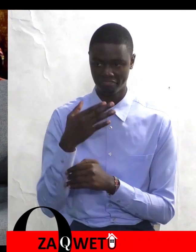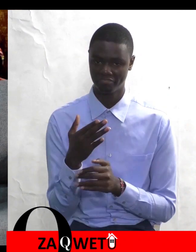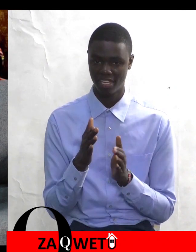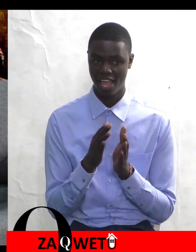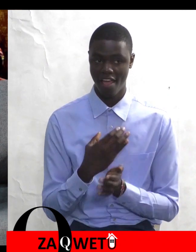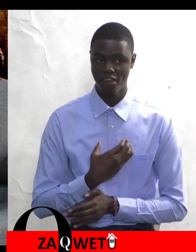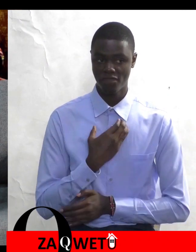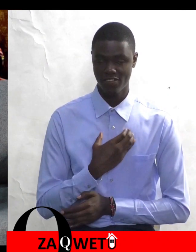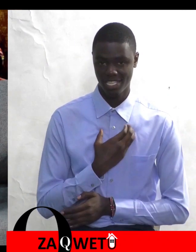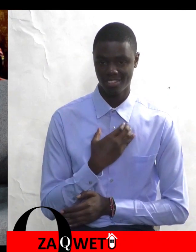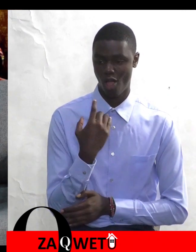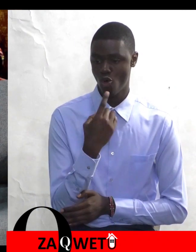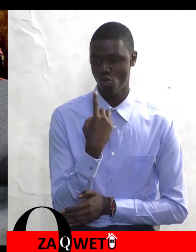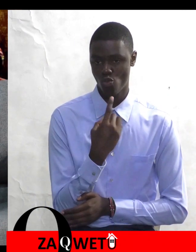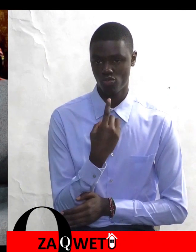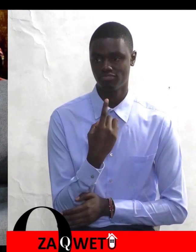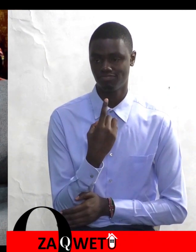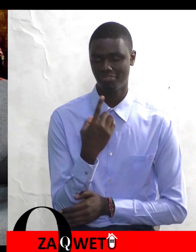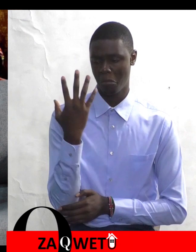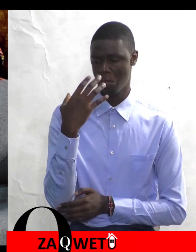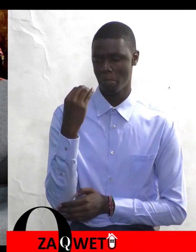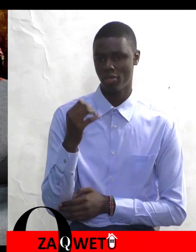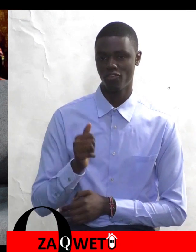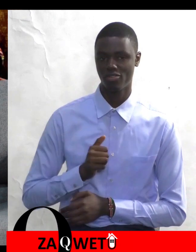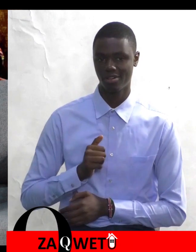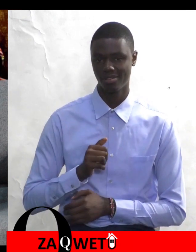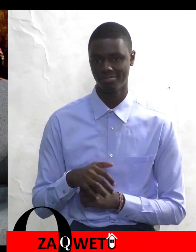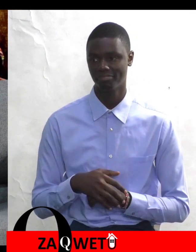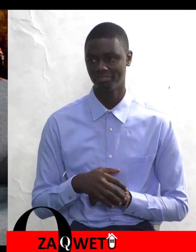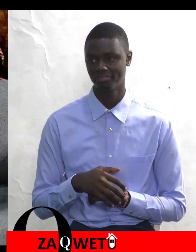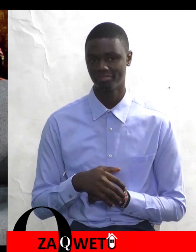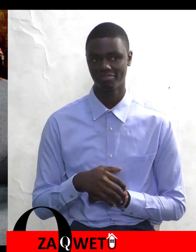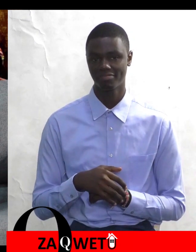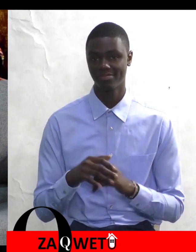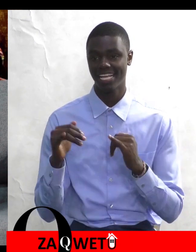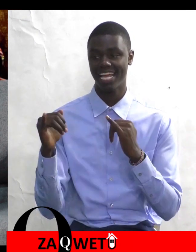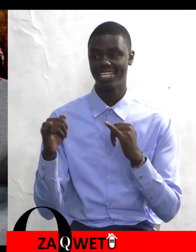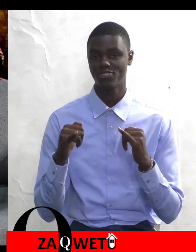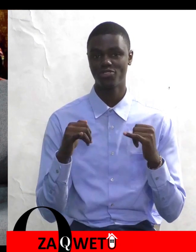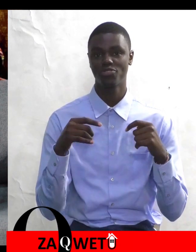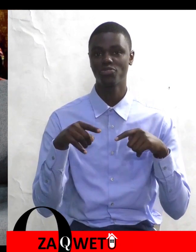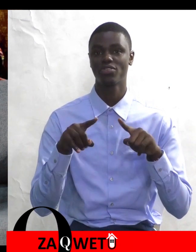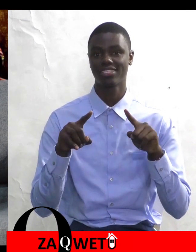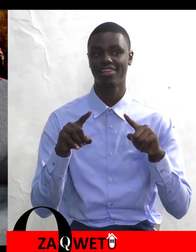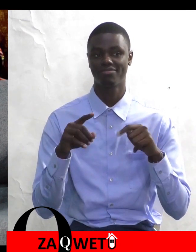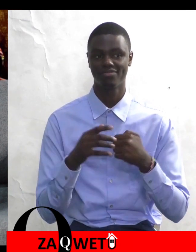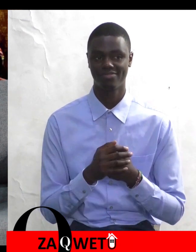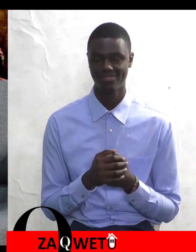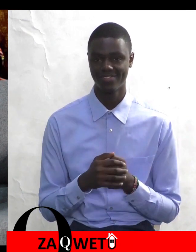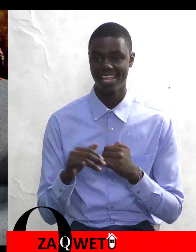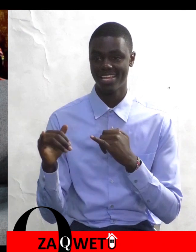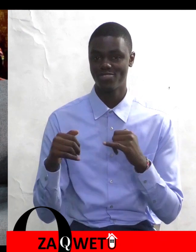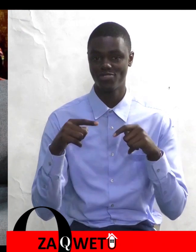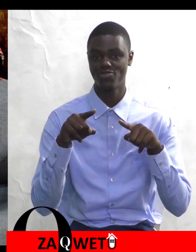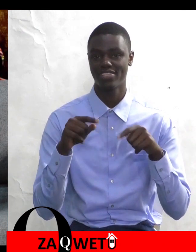of Koloboy Rush King. And alongside Leo Munona, niko na mrembo. Niaje? Wasana. Kindly,